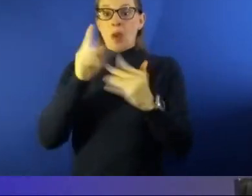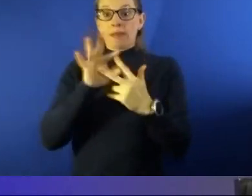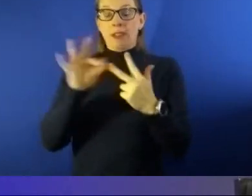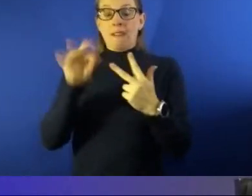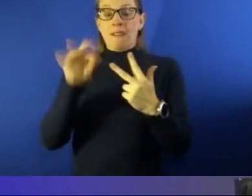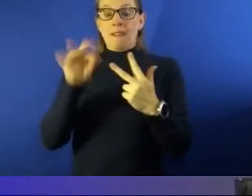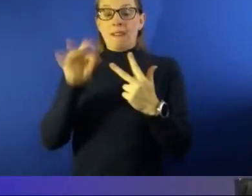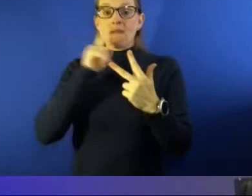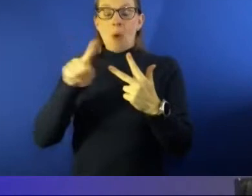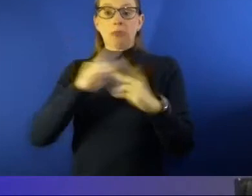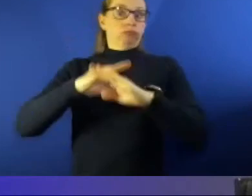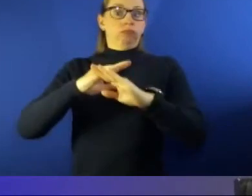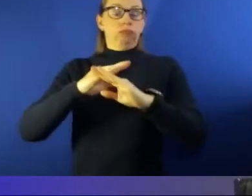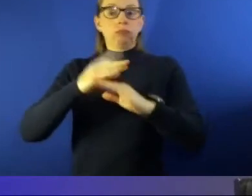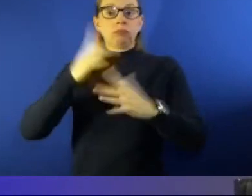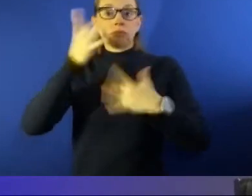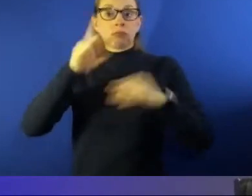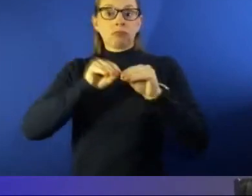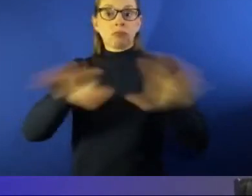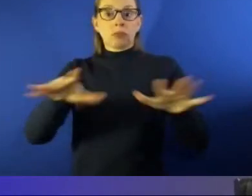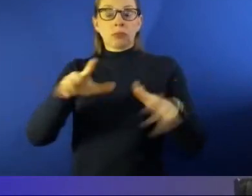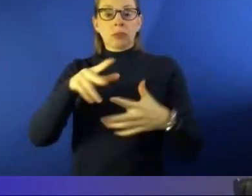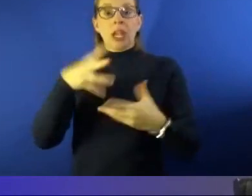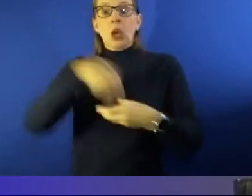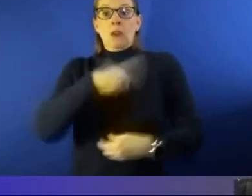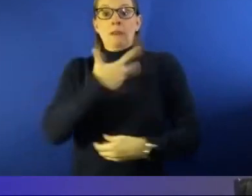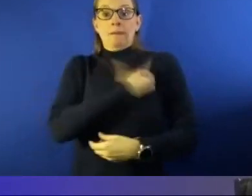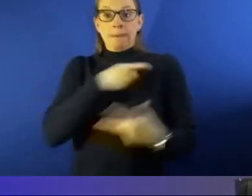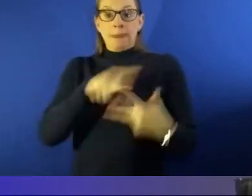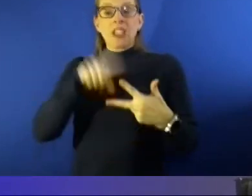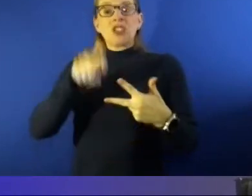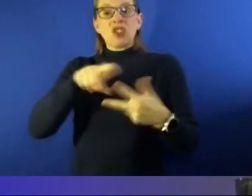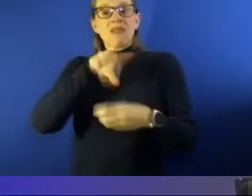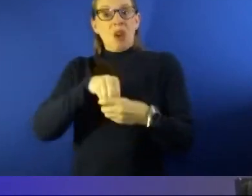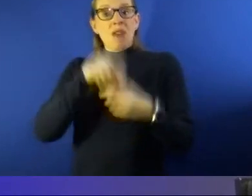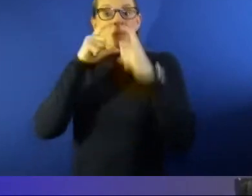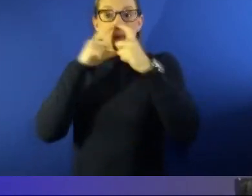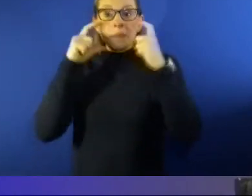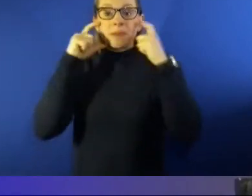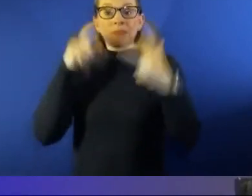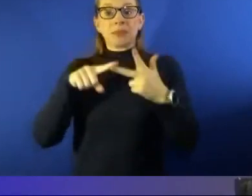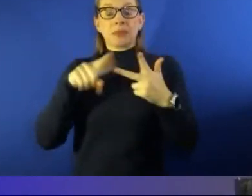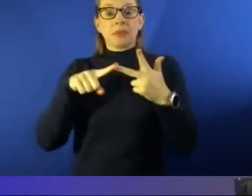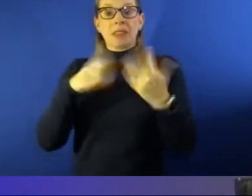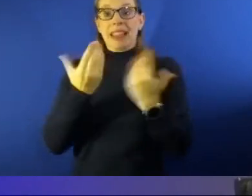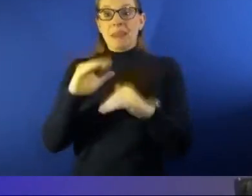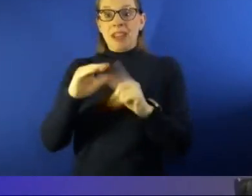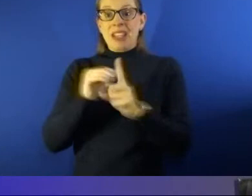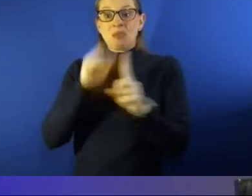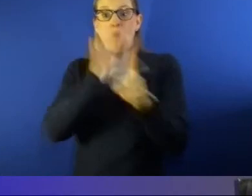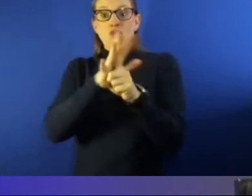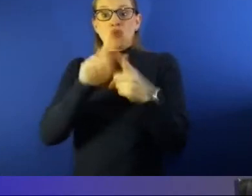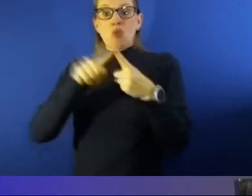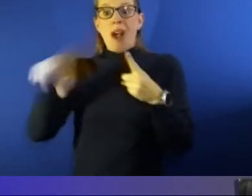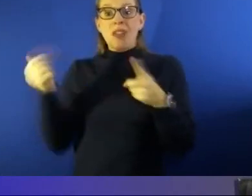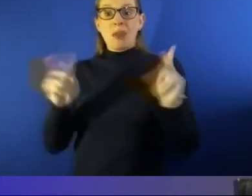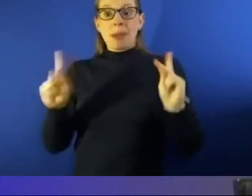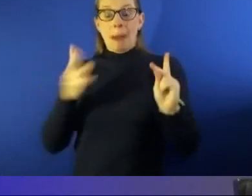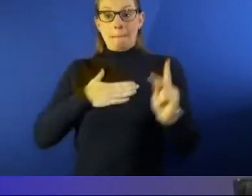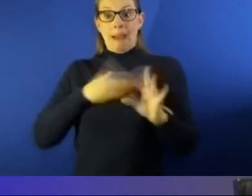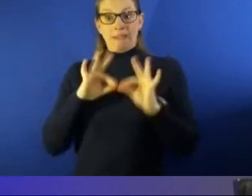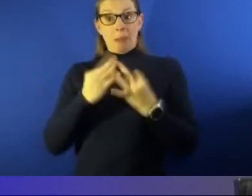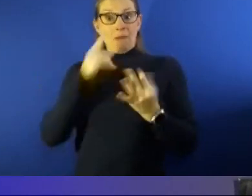that could include vaccination. It should involve wearing a mask, limiting your exposures to others. For my family, for